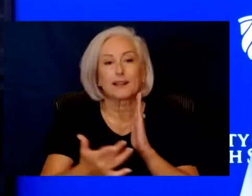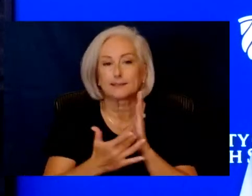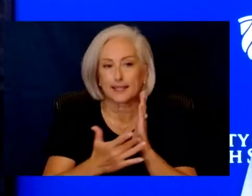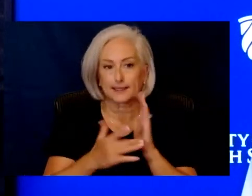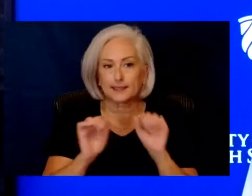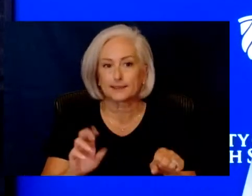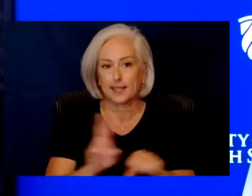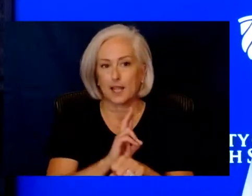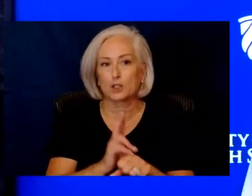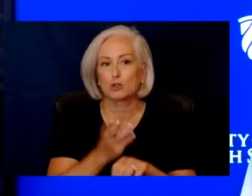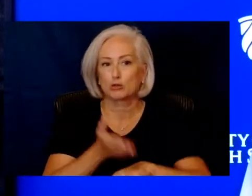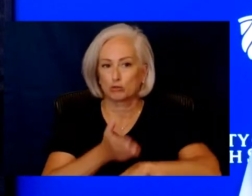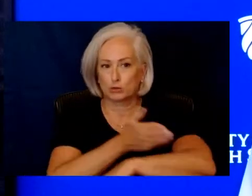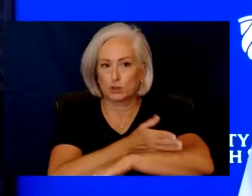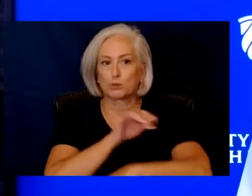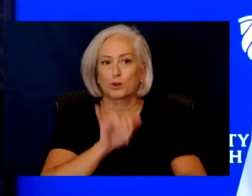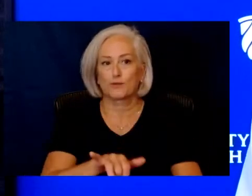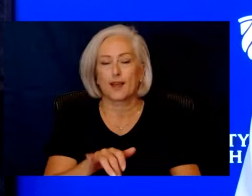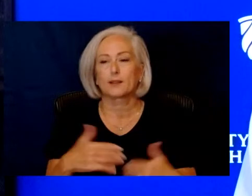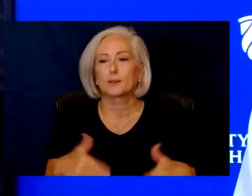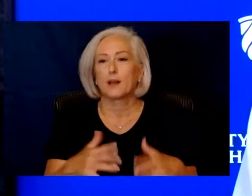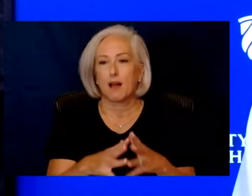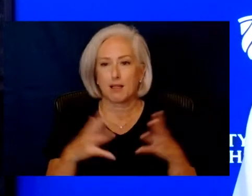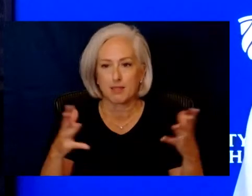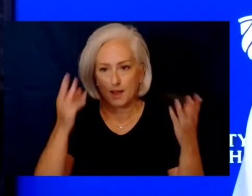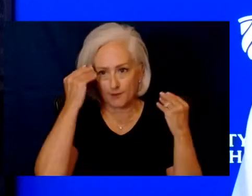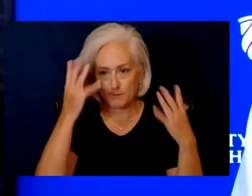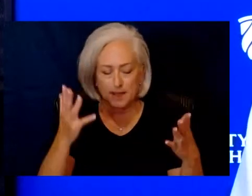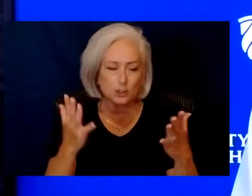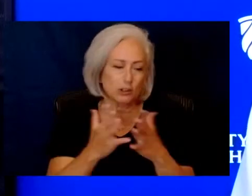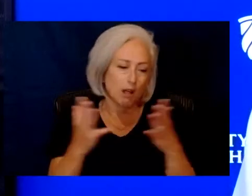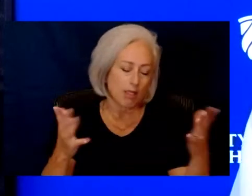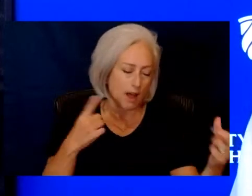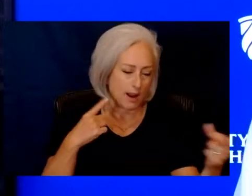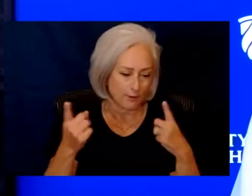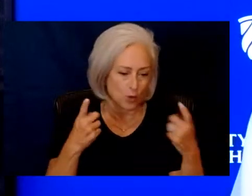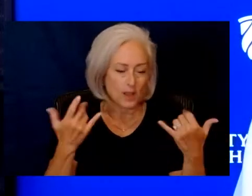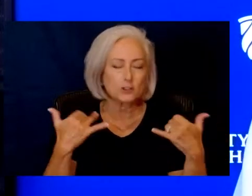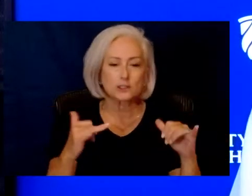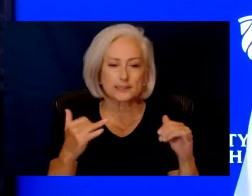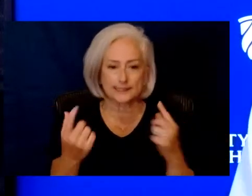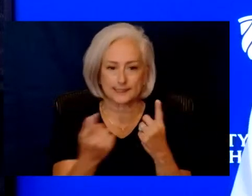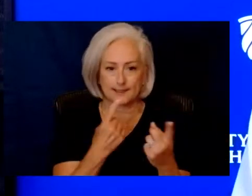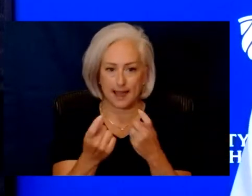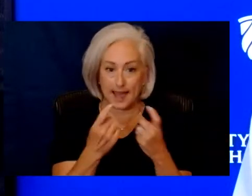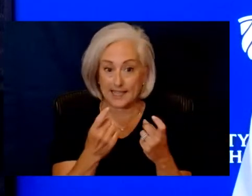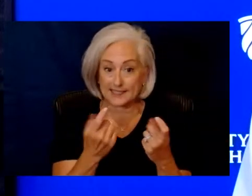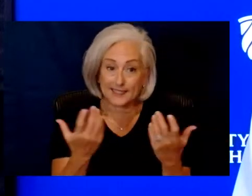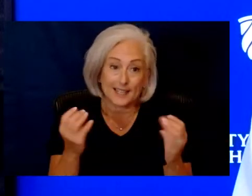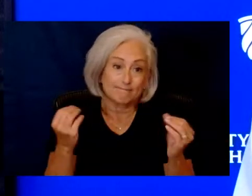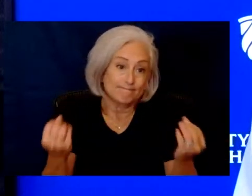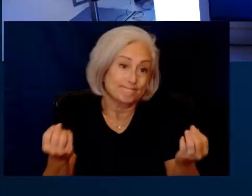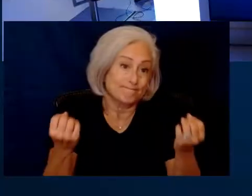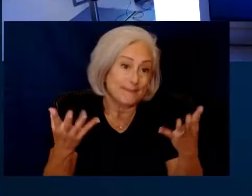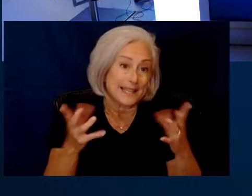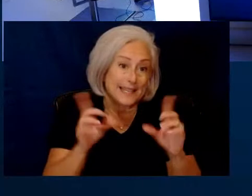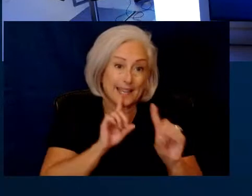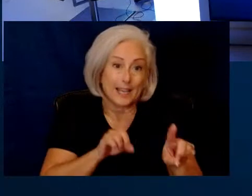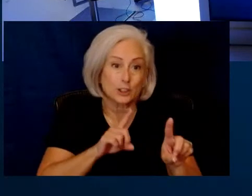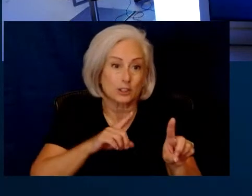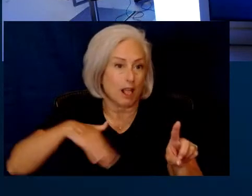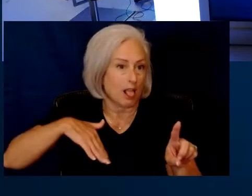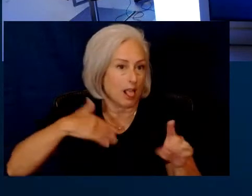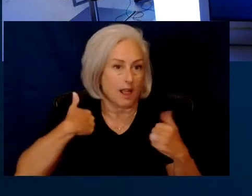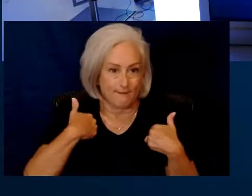that. So just a lot of information about that, a lot of questions that are still being asked, and a lot of answers that we still need to get to. All right, Alexis,